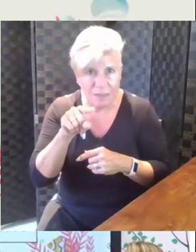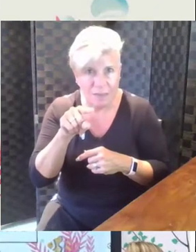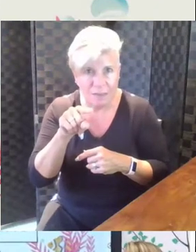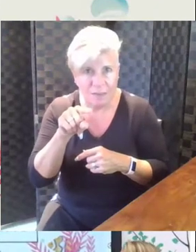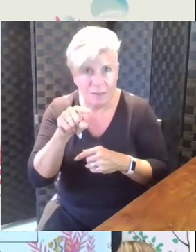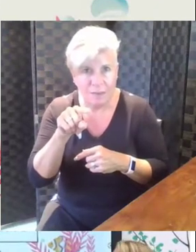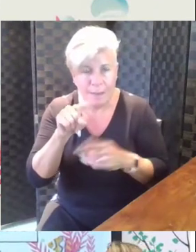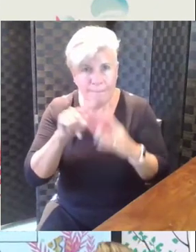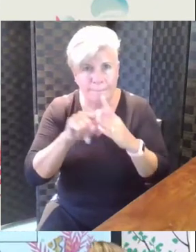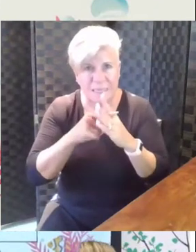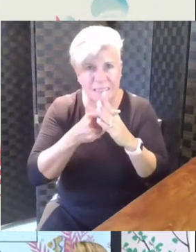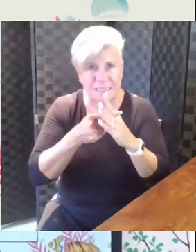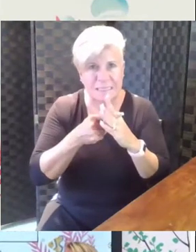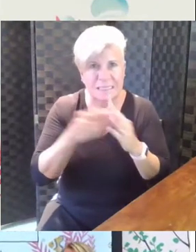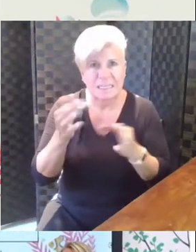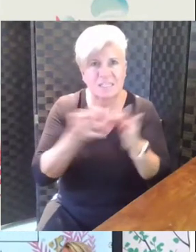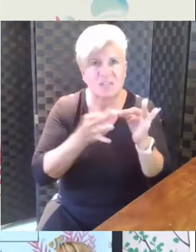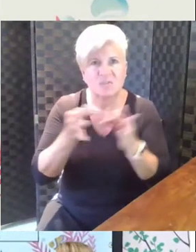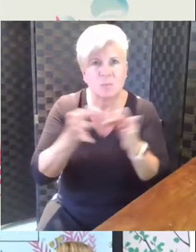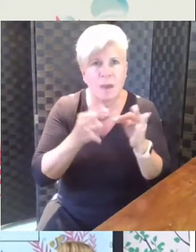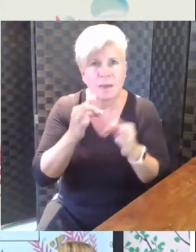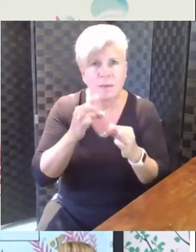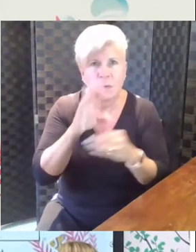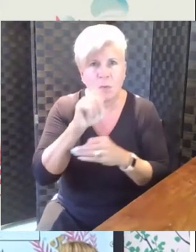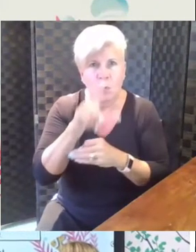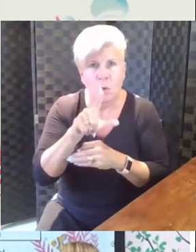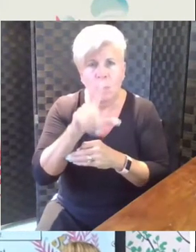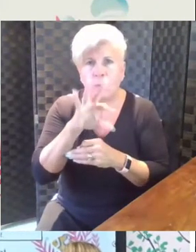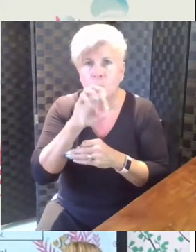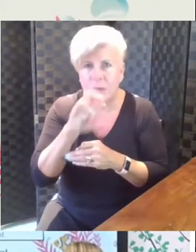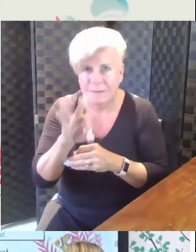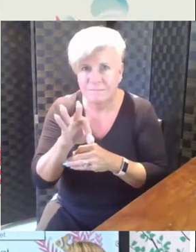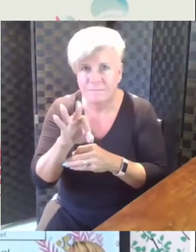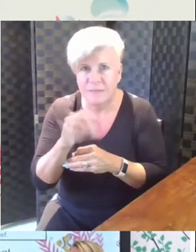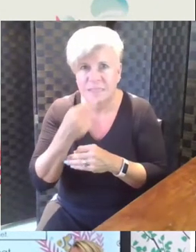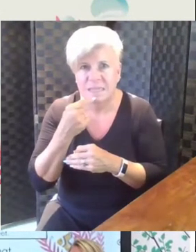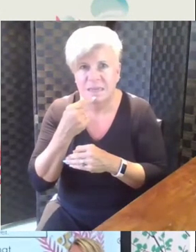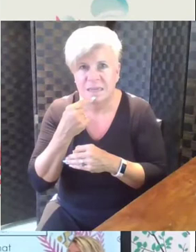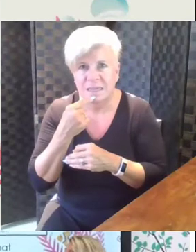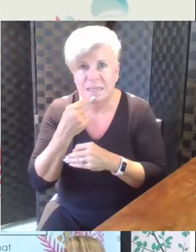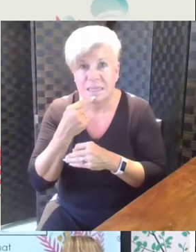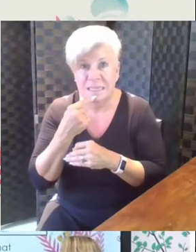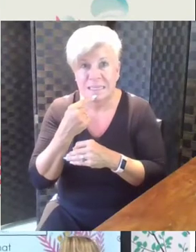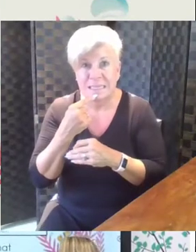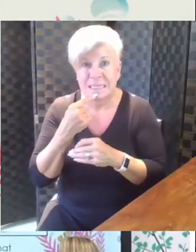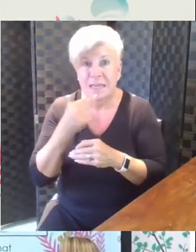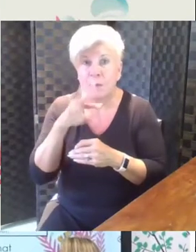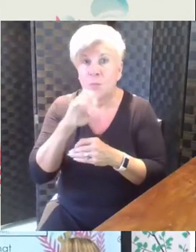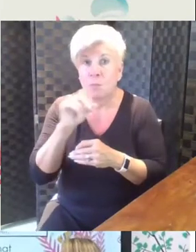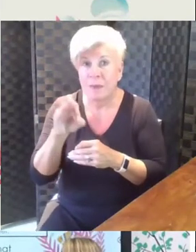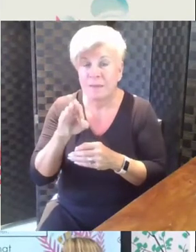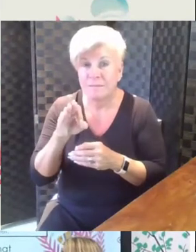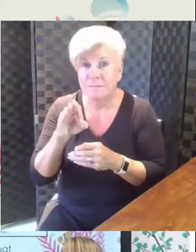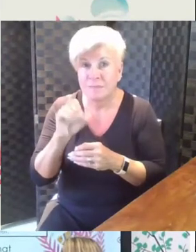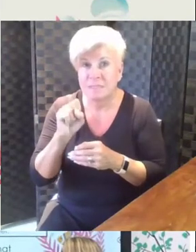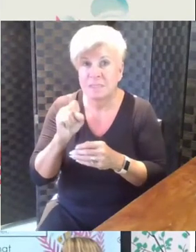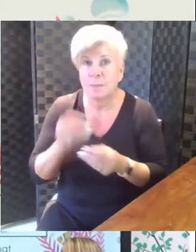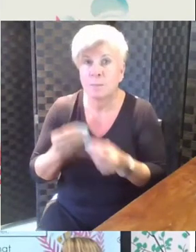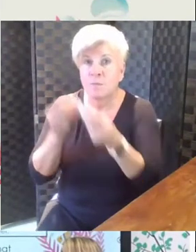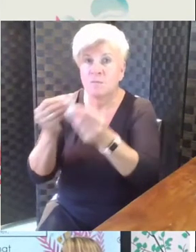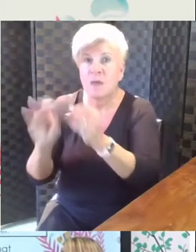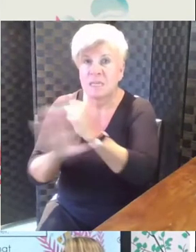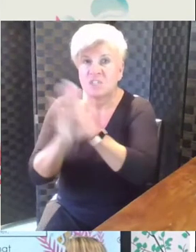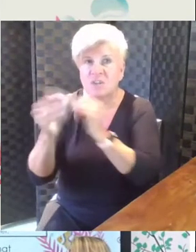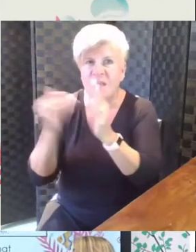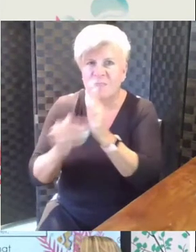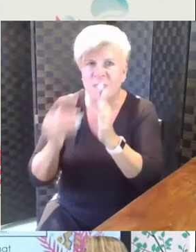look at the beginning because it's describing what a coral reef is. And I know that from our subheading. And looking in here,